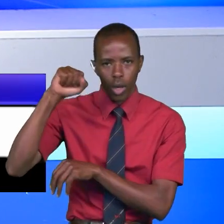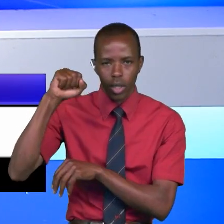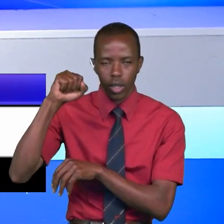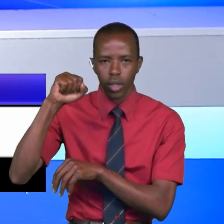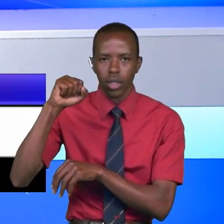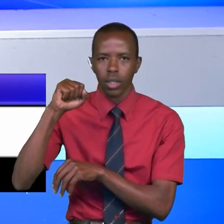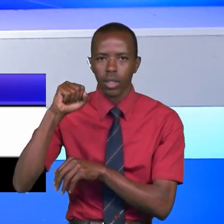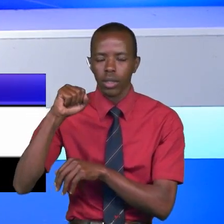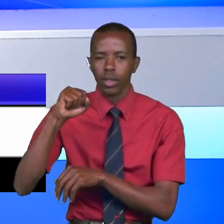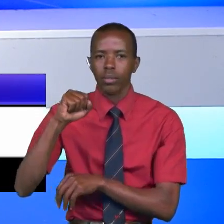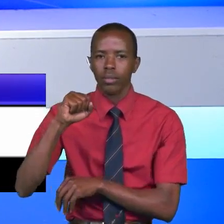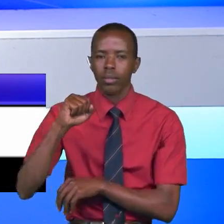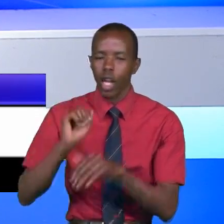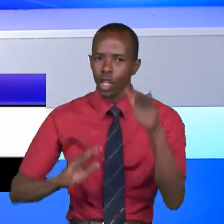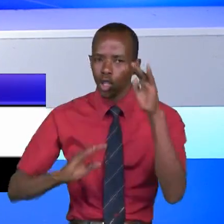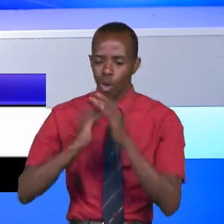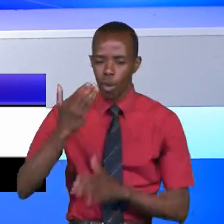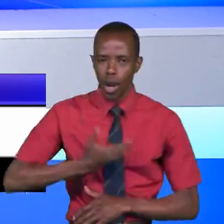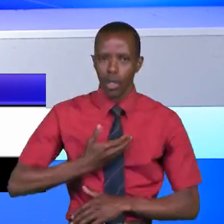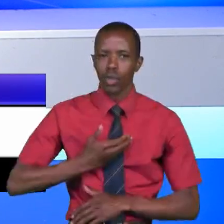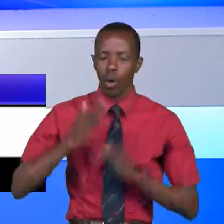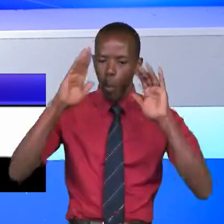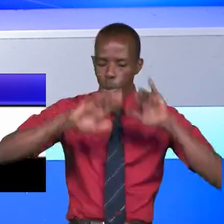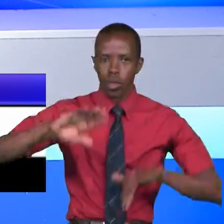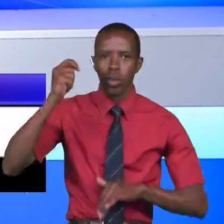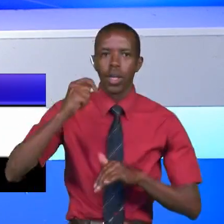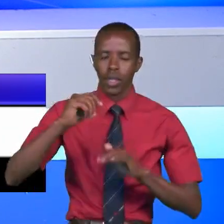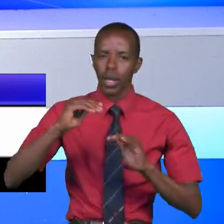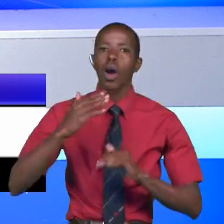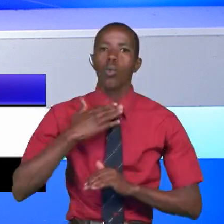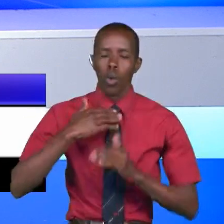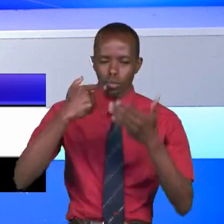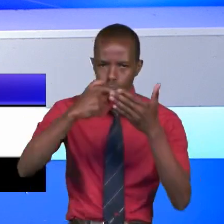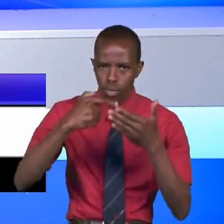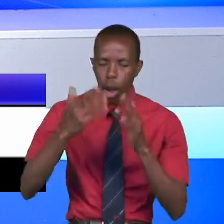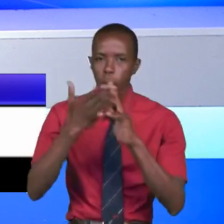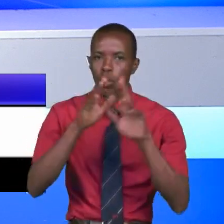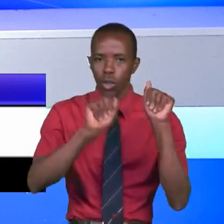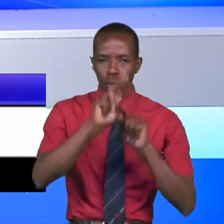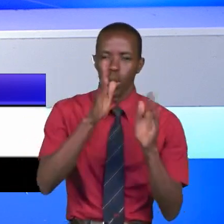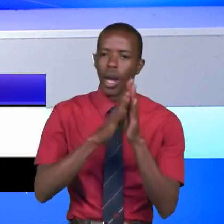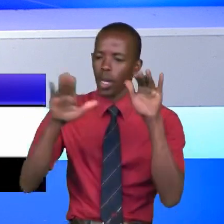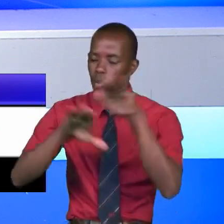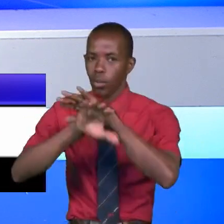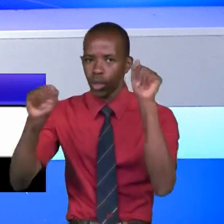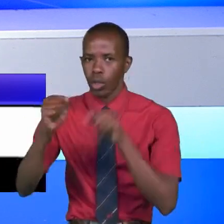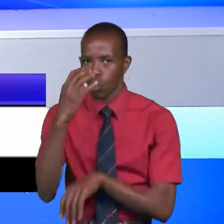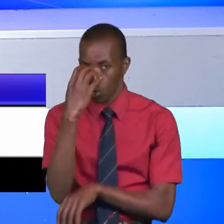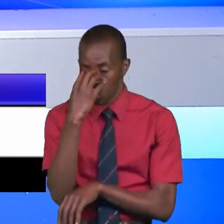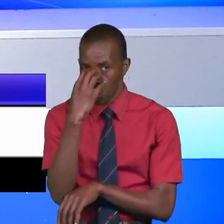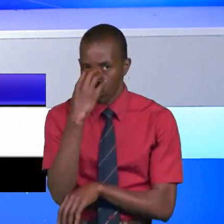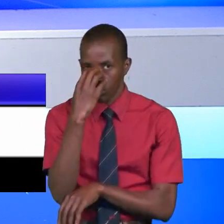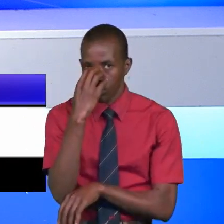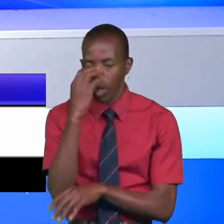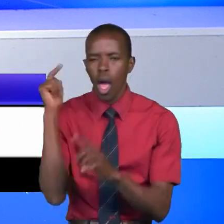The Supreme Council of Kenya Muslim SUPKEM has offered to mediate between President Uhuru Kenyatta and Deputy President William Ruto in